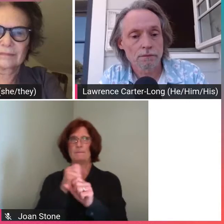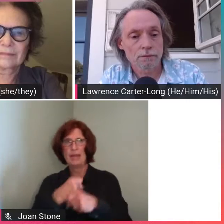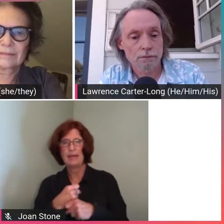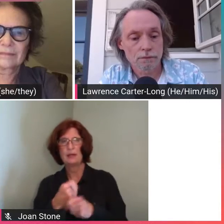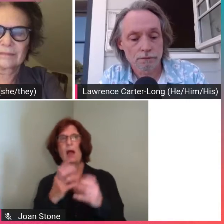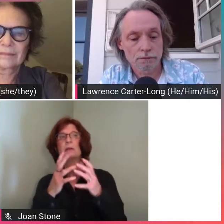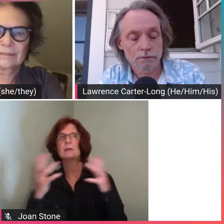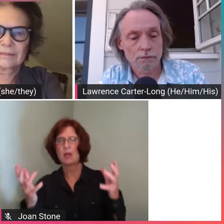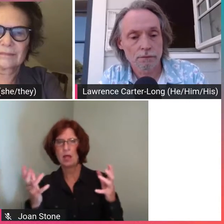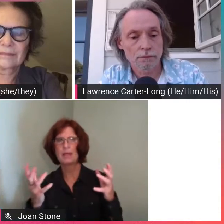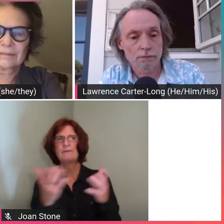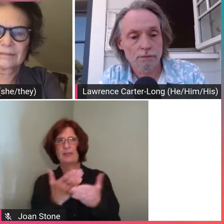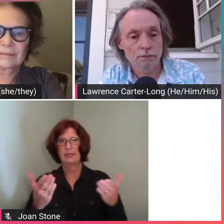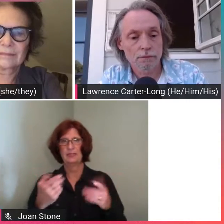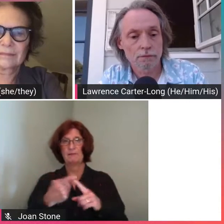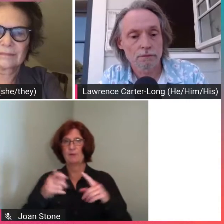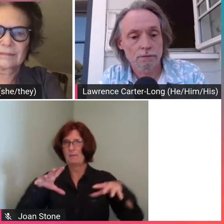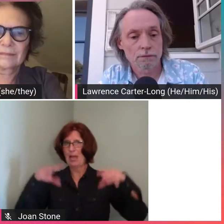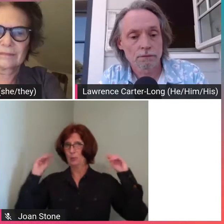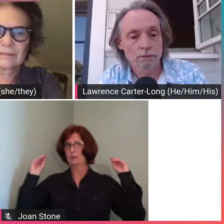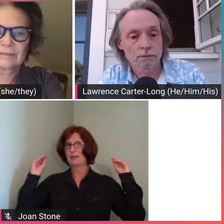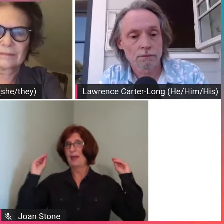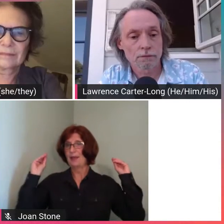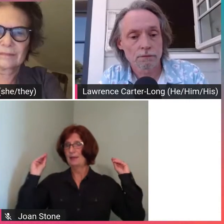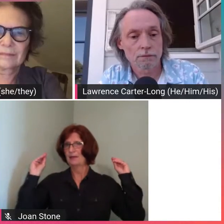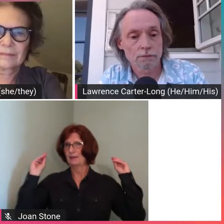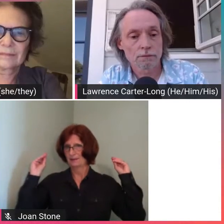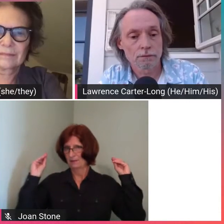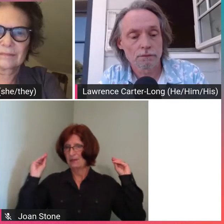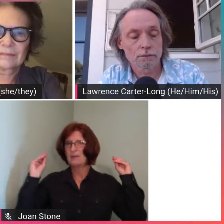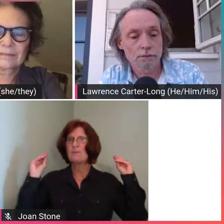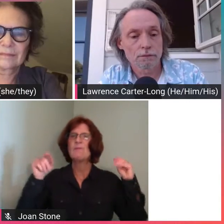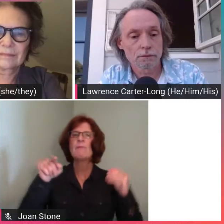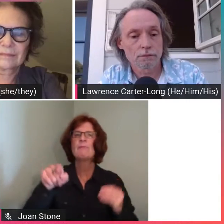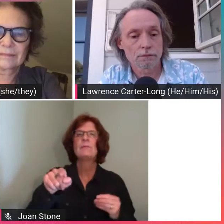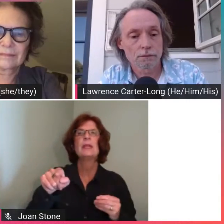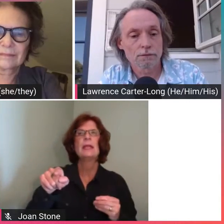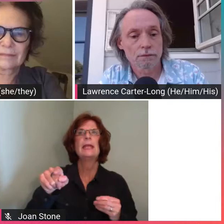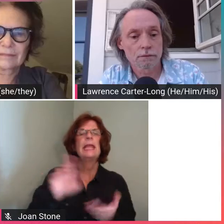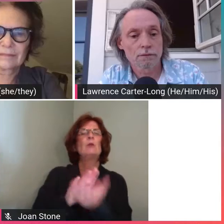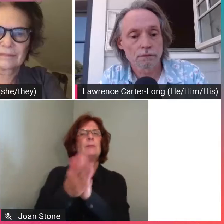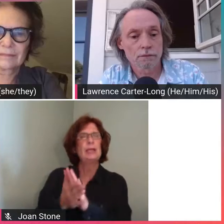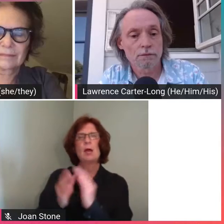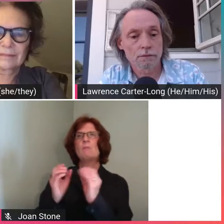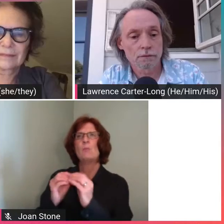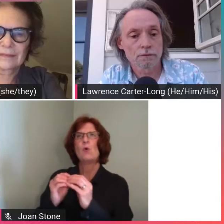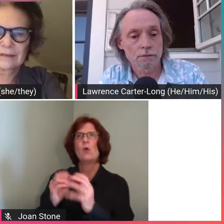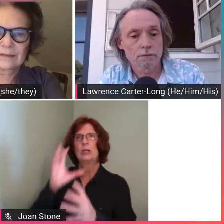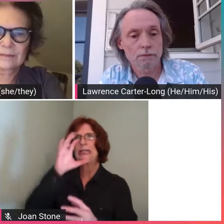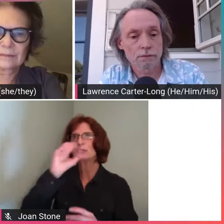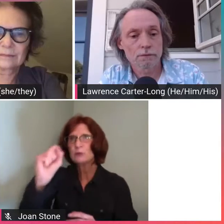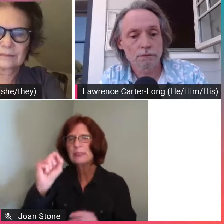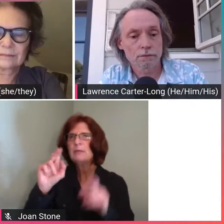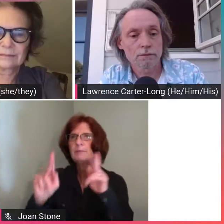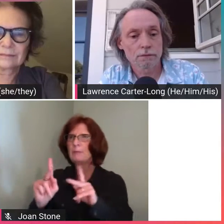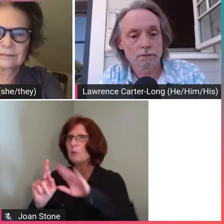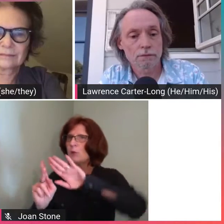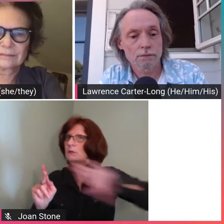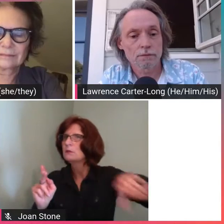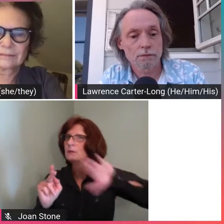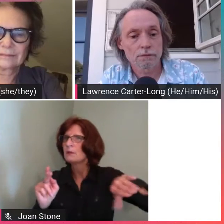material from the outside. Eventually, it's going to become so interesting it'll make its way in. But I think it's going to